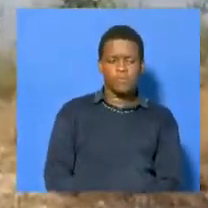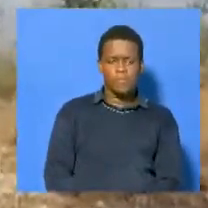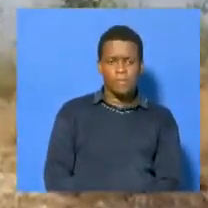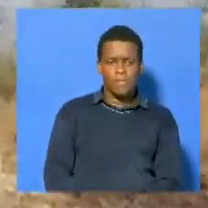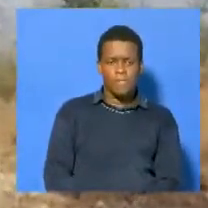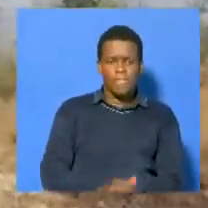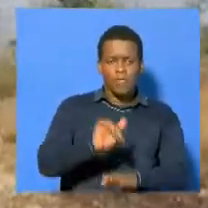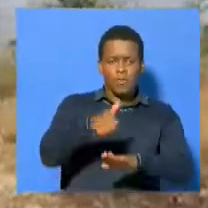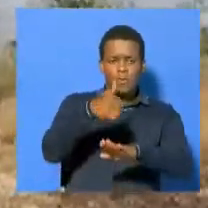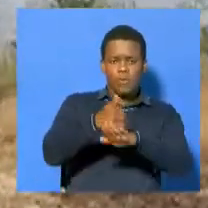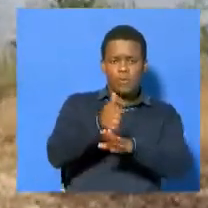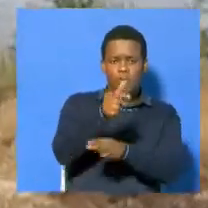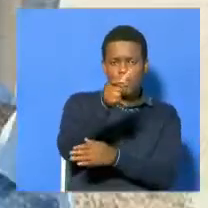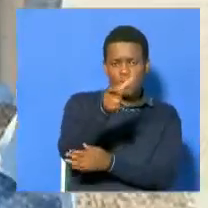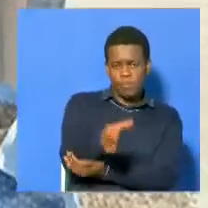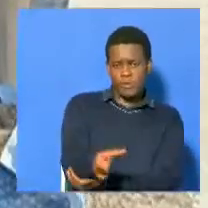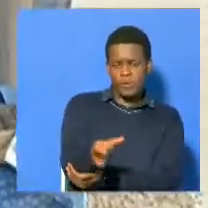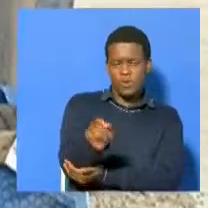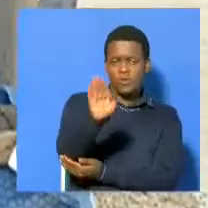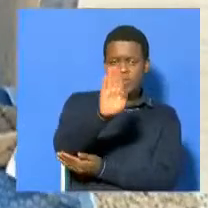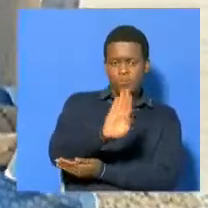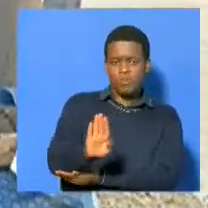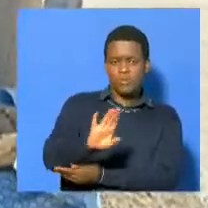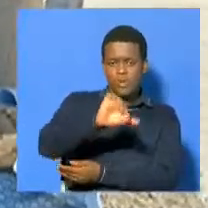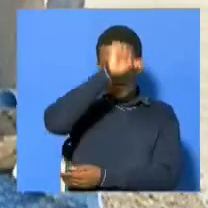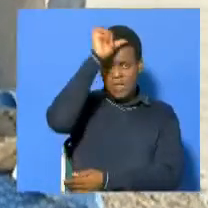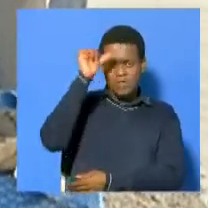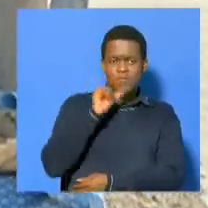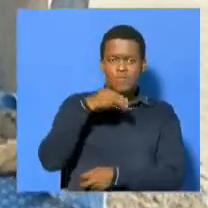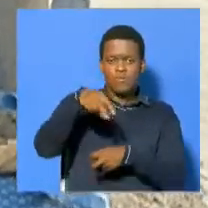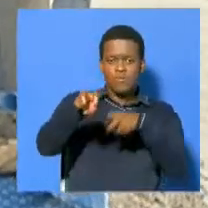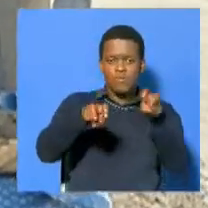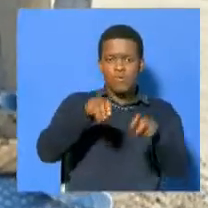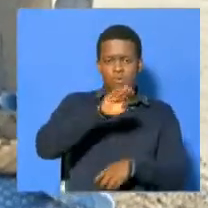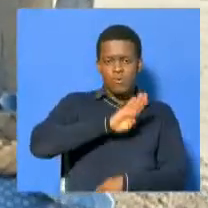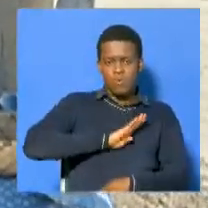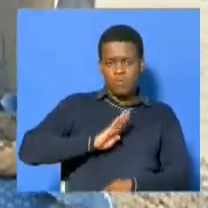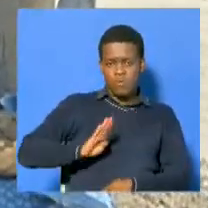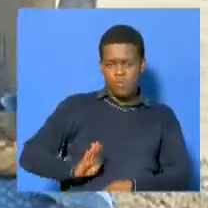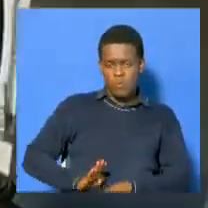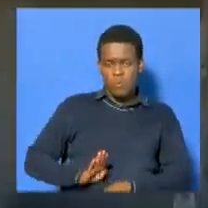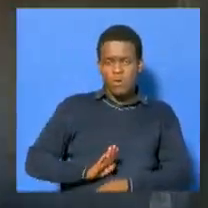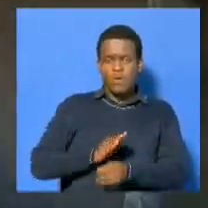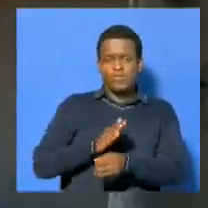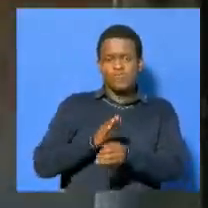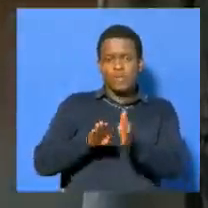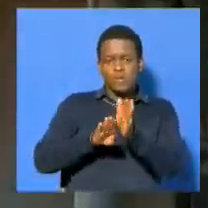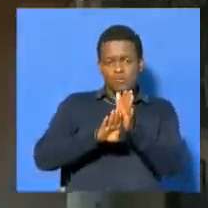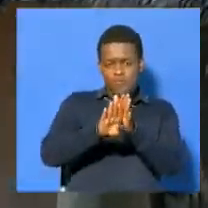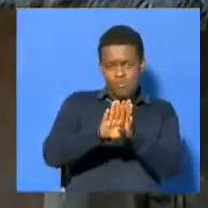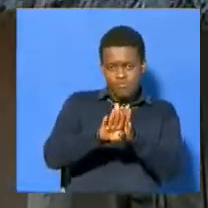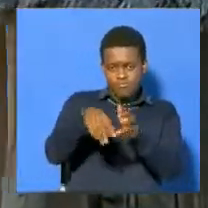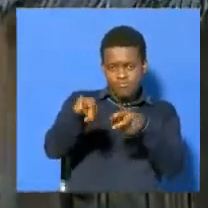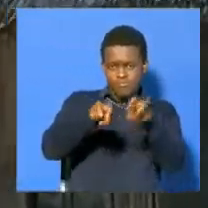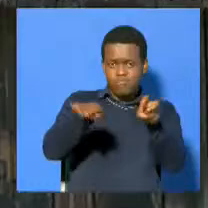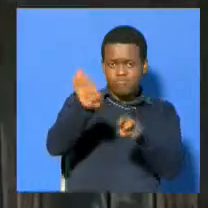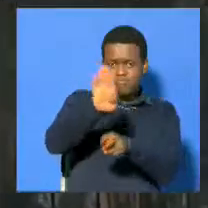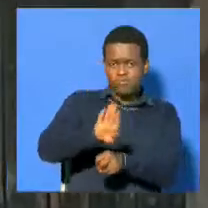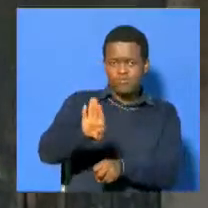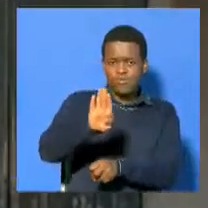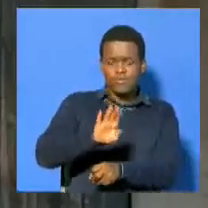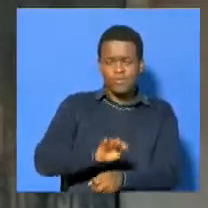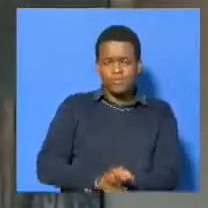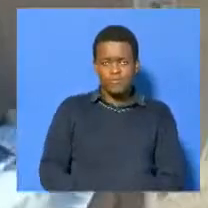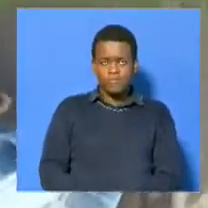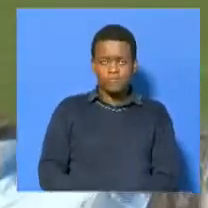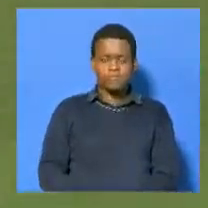The appointment of Botswana to the African Tourism Board to put Botswana's tourism on the spotlight.